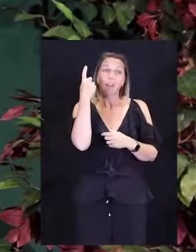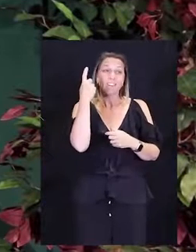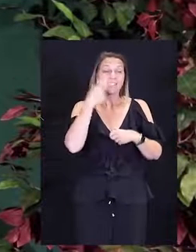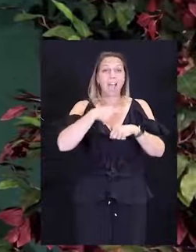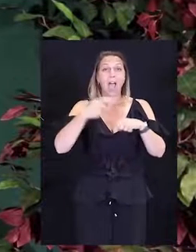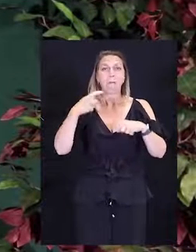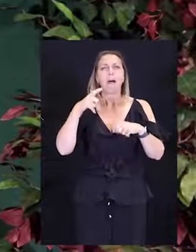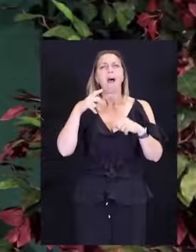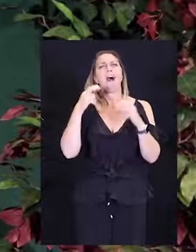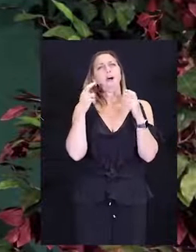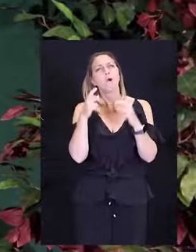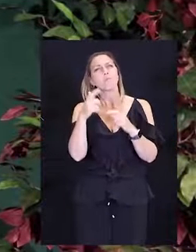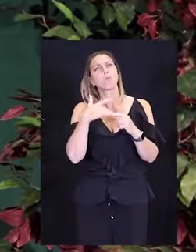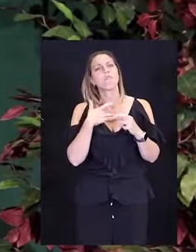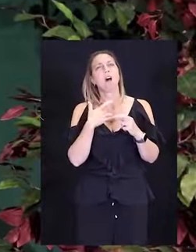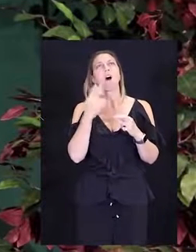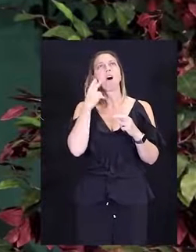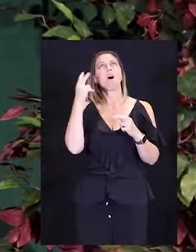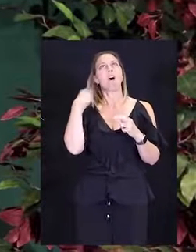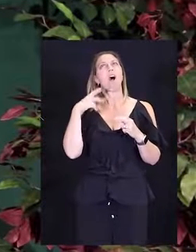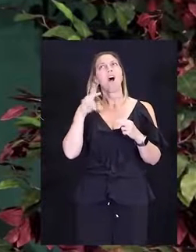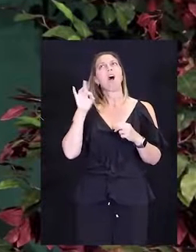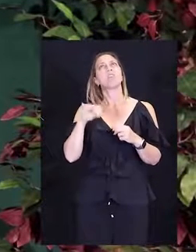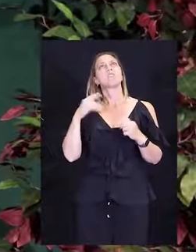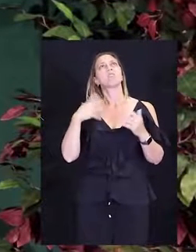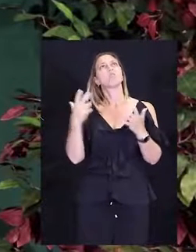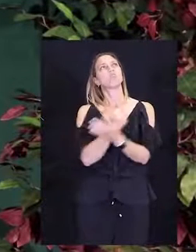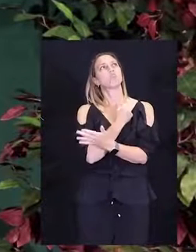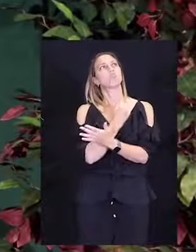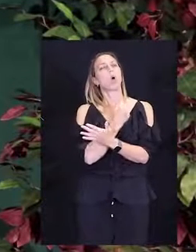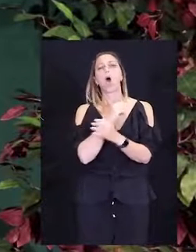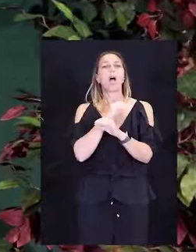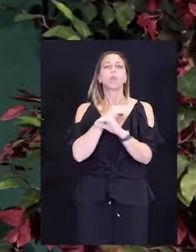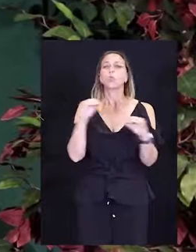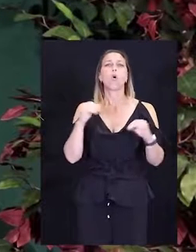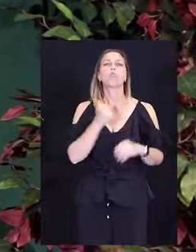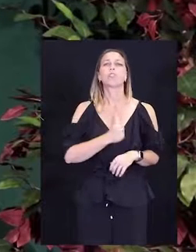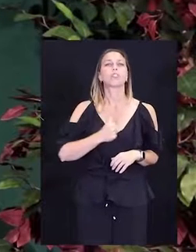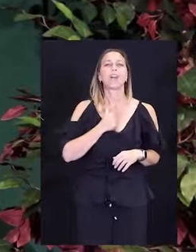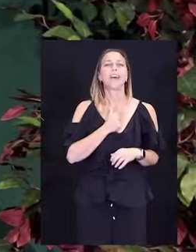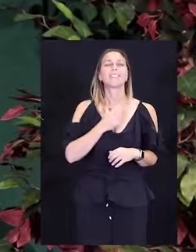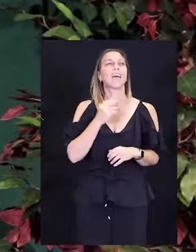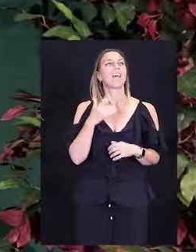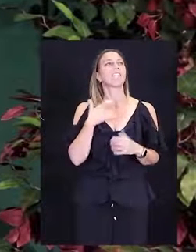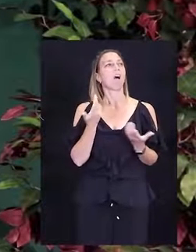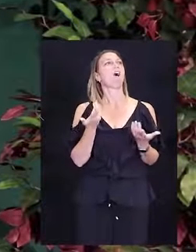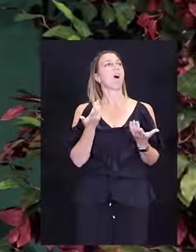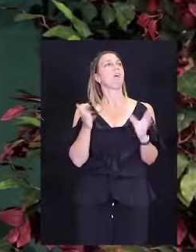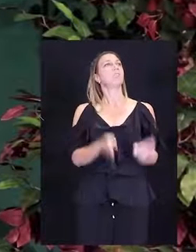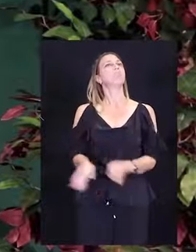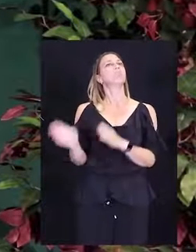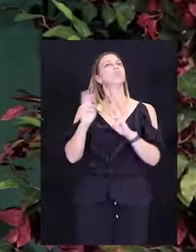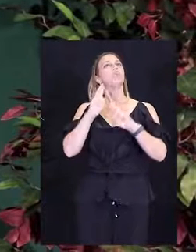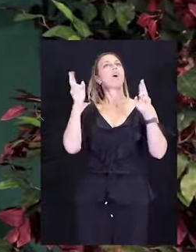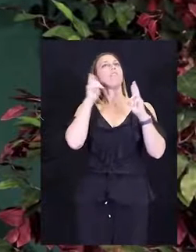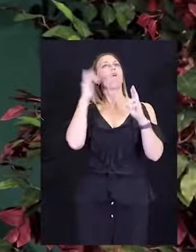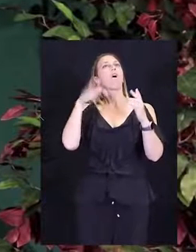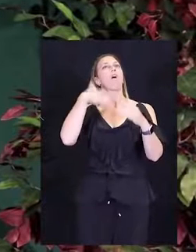like that you made the most of your opportunities at CD, that you leave with no regrets, and that you're prepared for the next stage of your